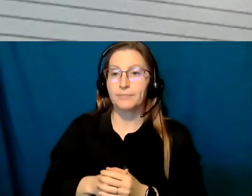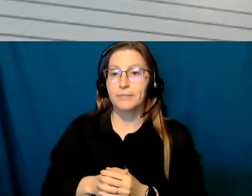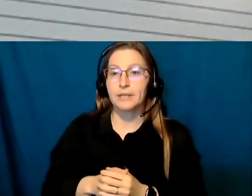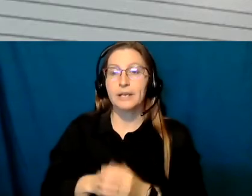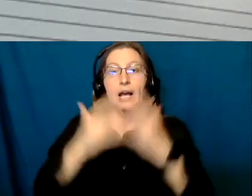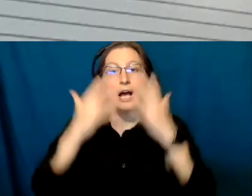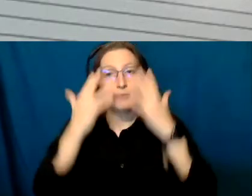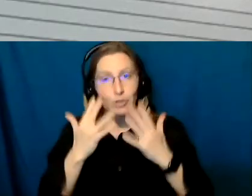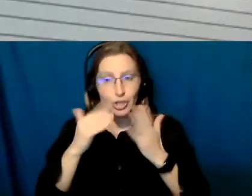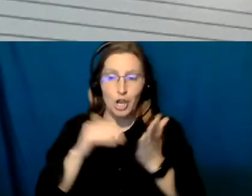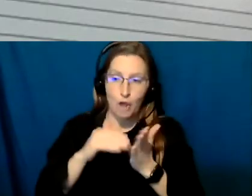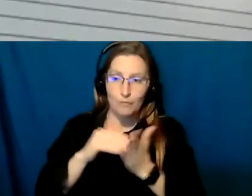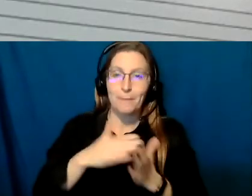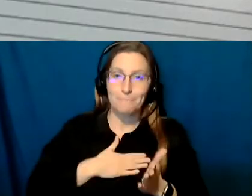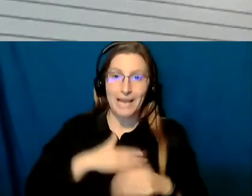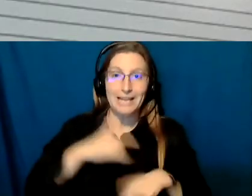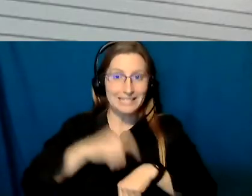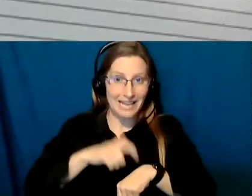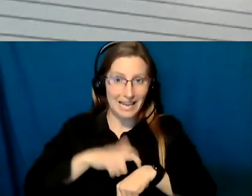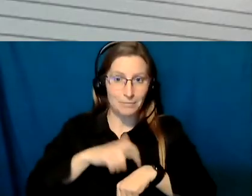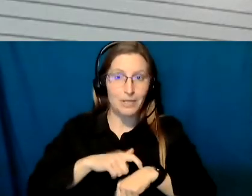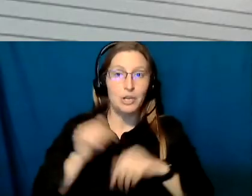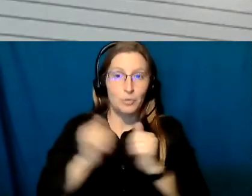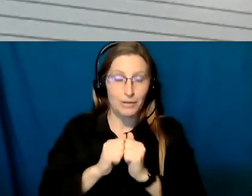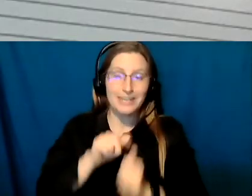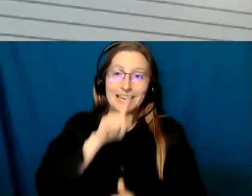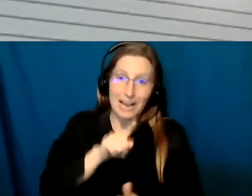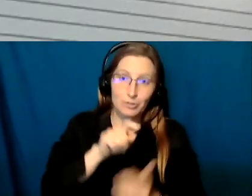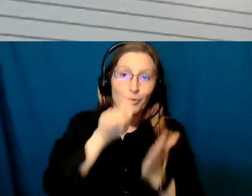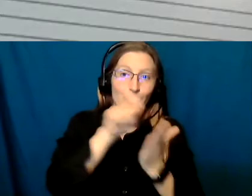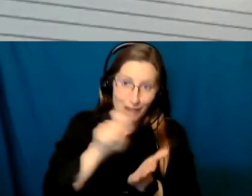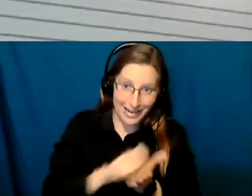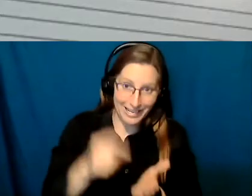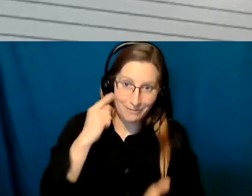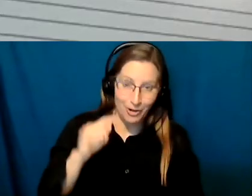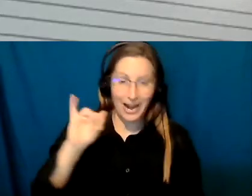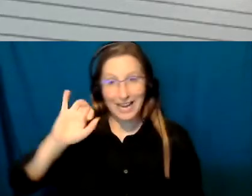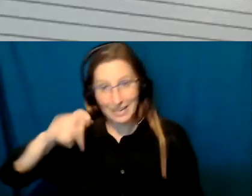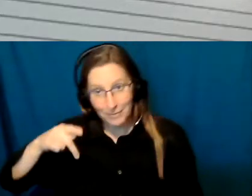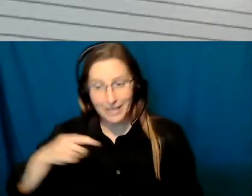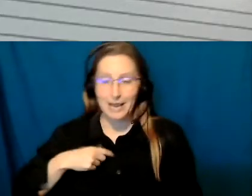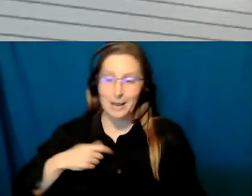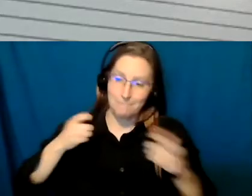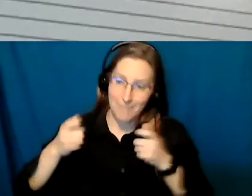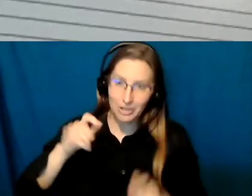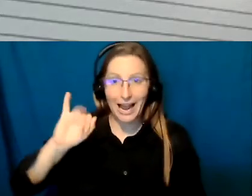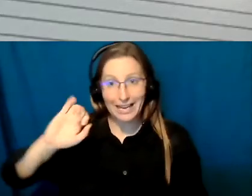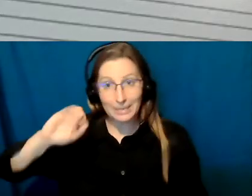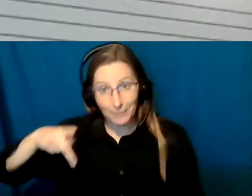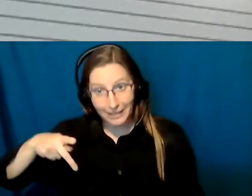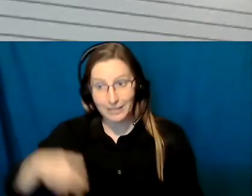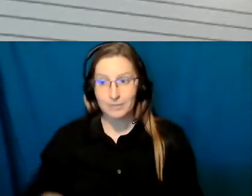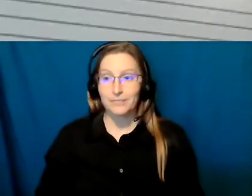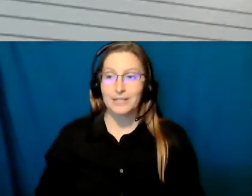Unfortunately, a lot of my time is spent on the actual writing of the IEPs and managing IEPs, which is time